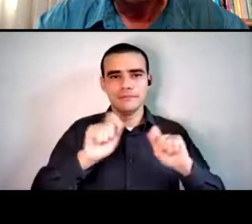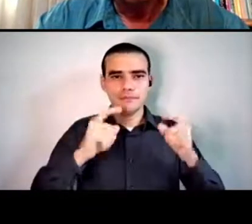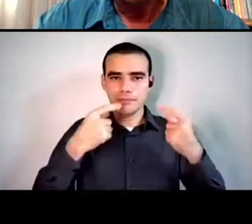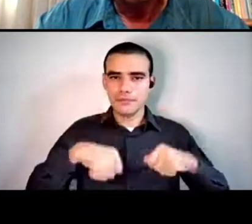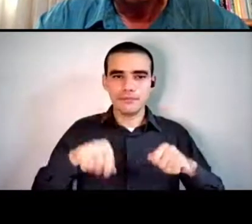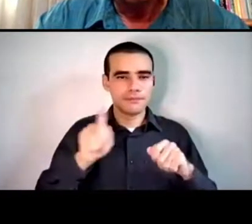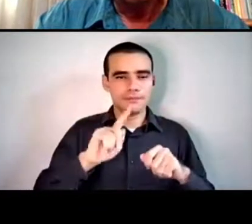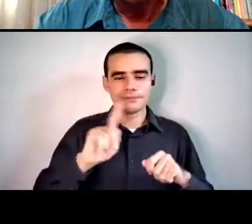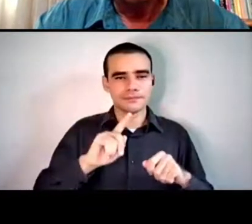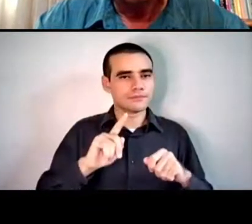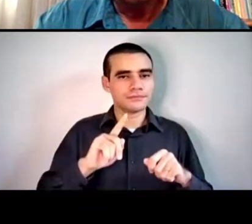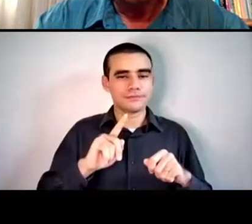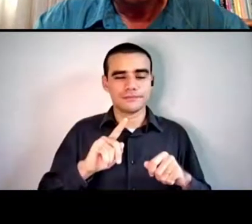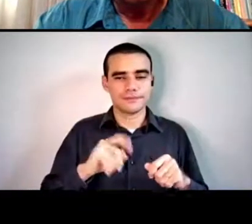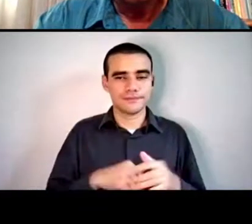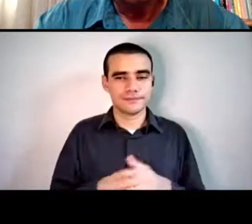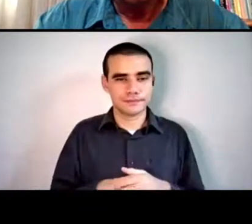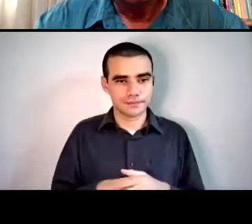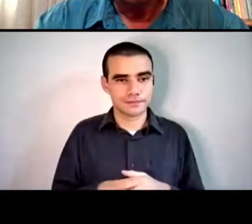There's no boogeyman out there.